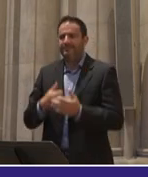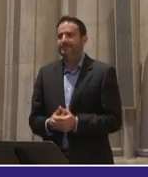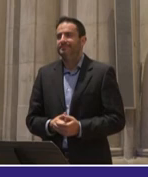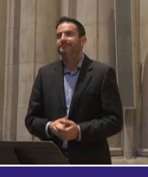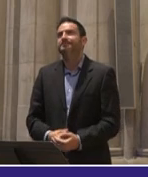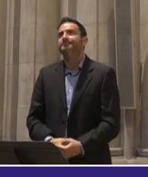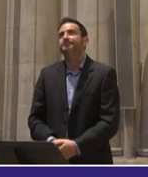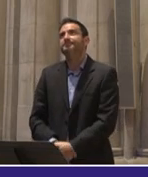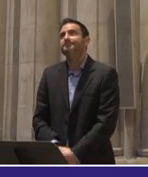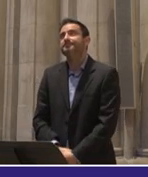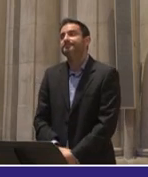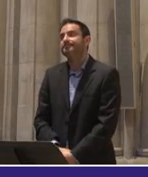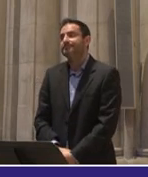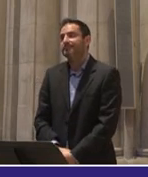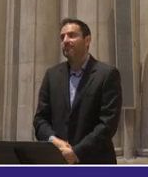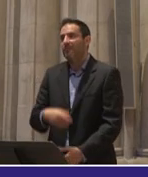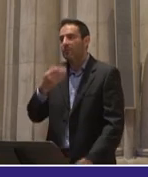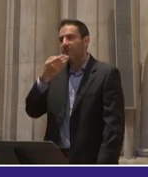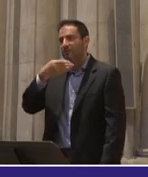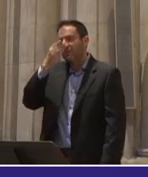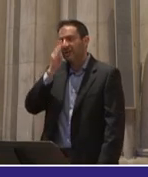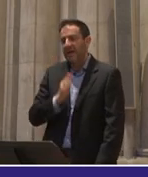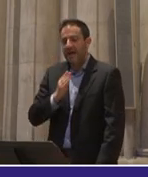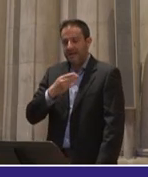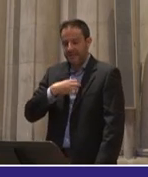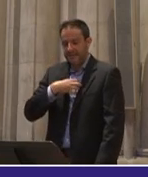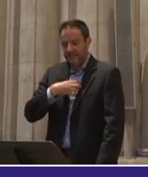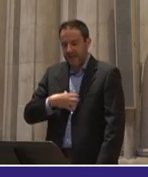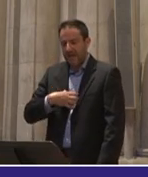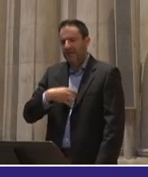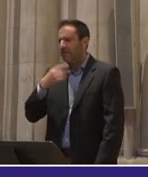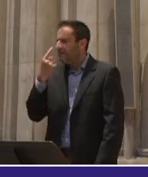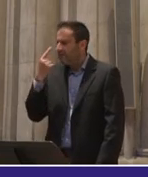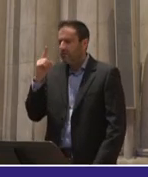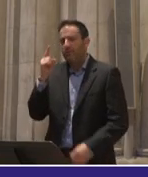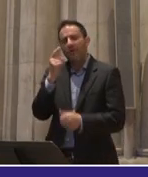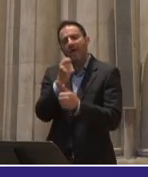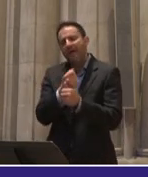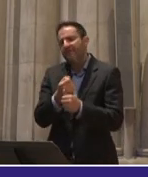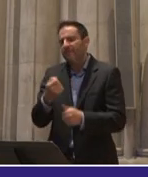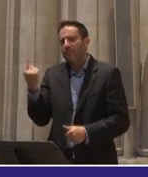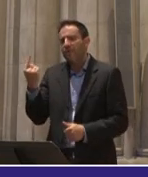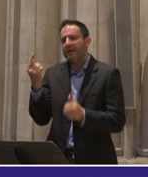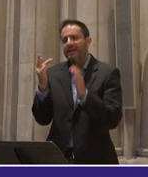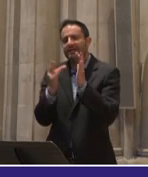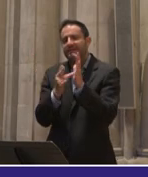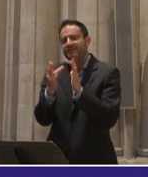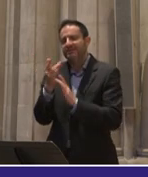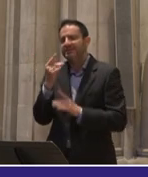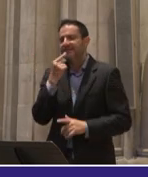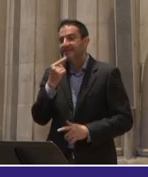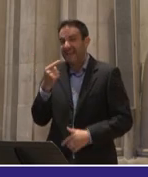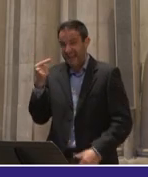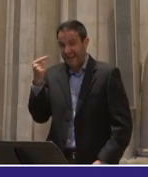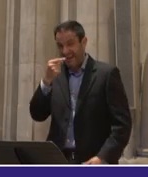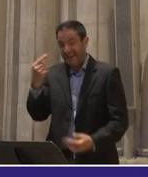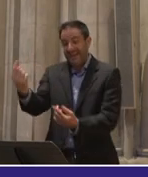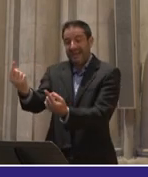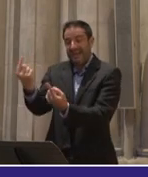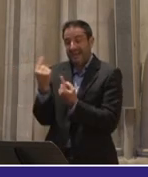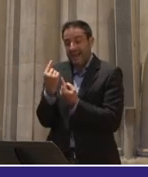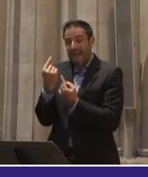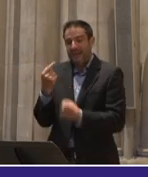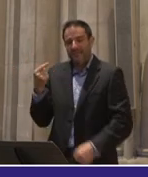is God's desire for everyone. Jesus said that he came that we might have